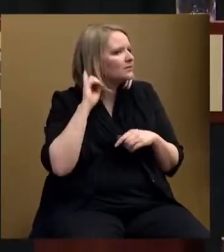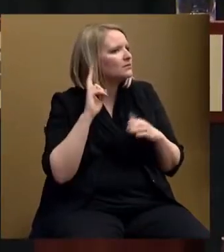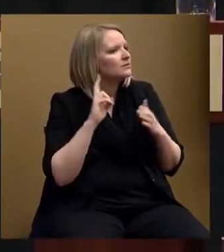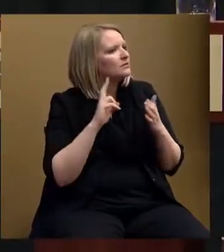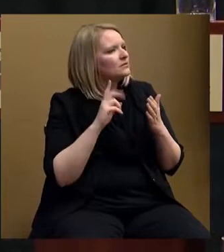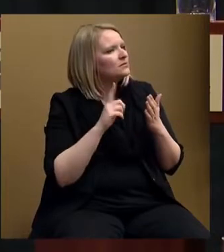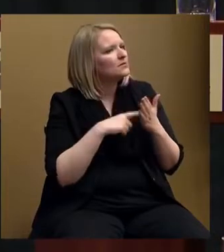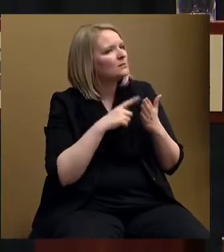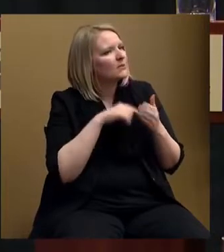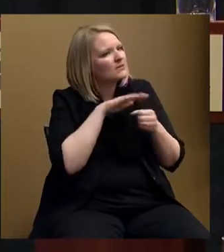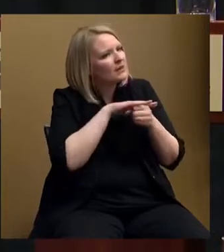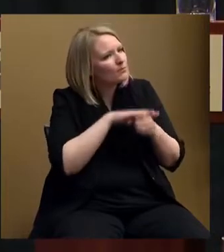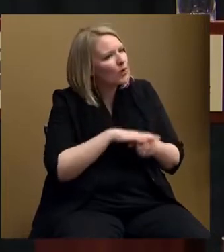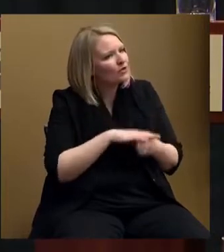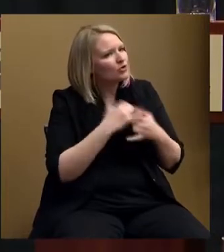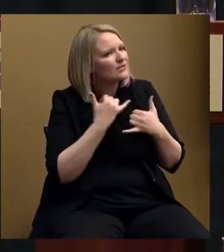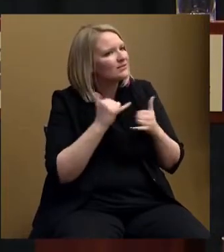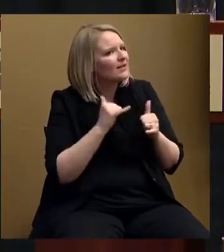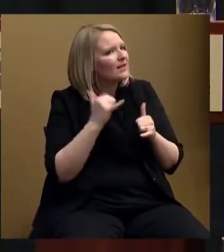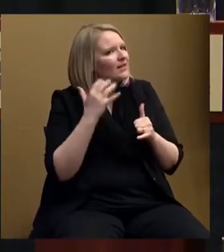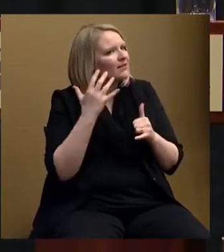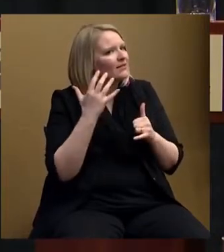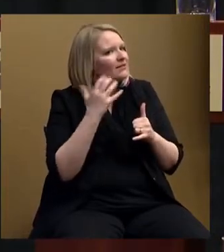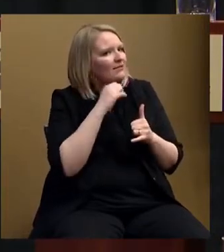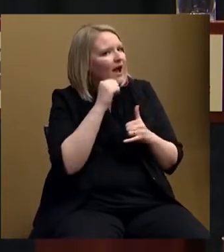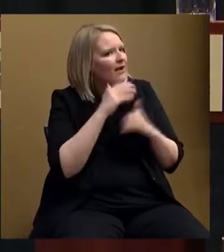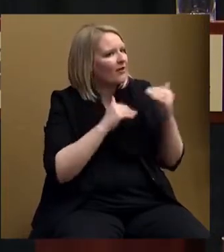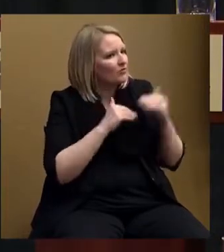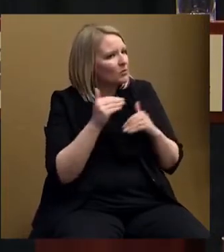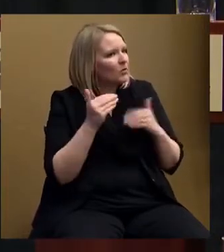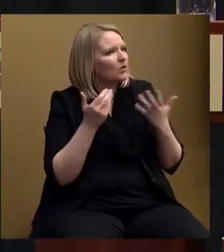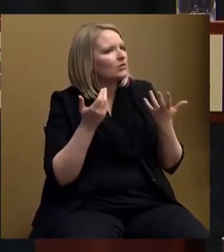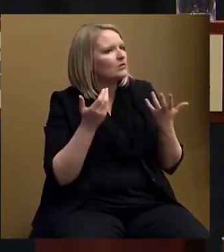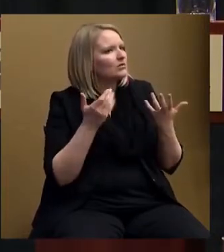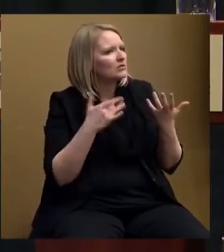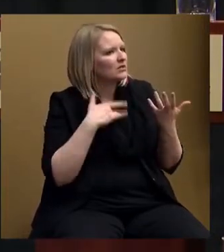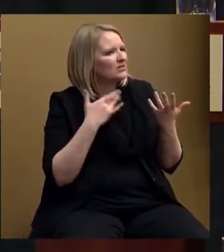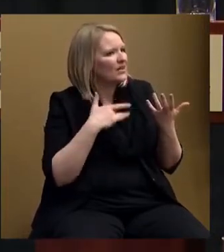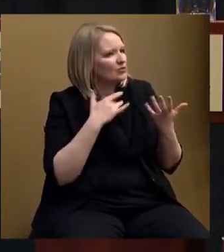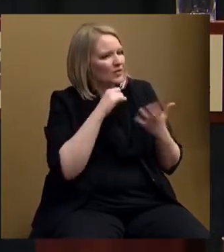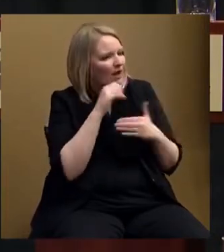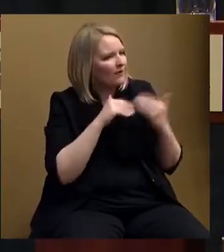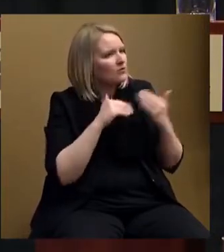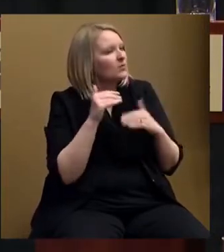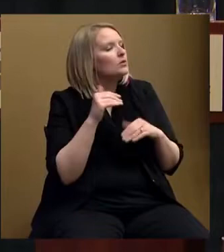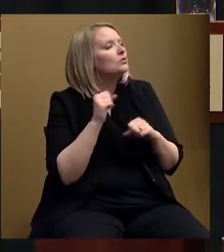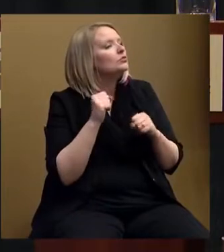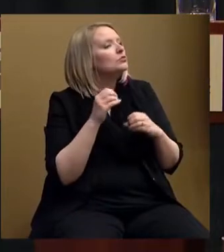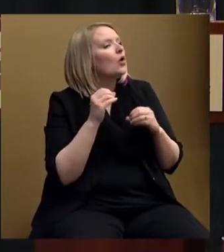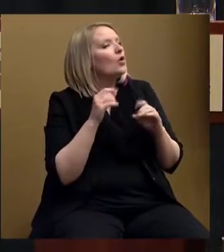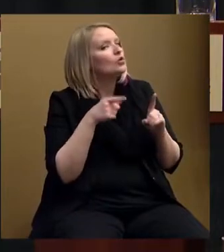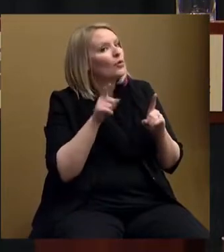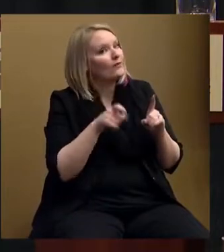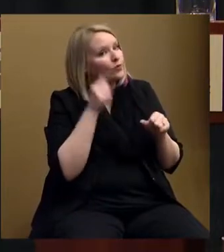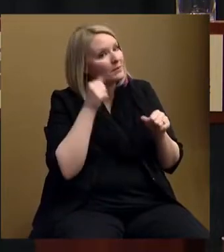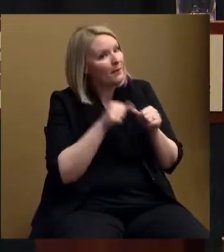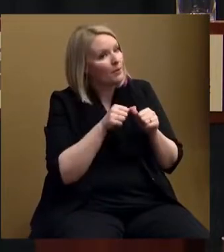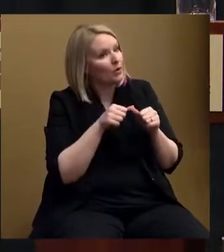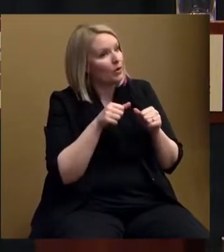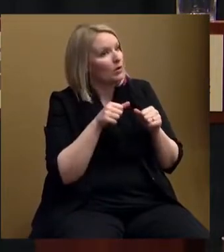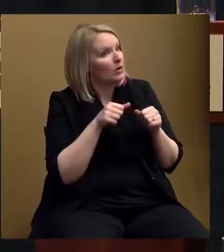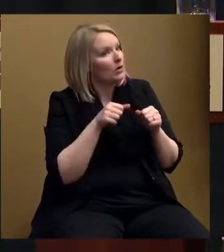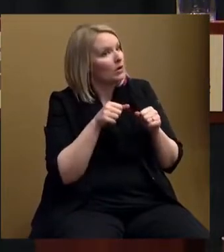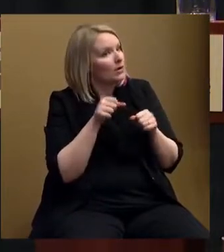sometimes compression's still set outside of their comfort zone sensory-wise. So just keep in mind that while